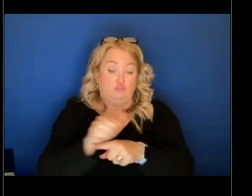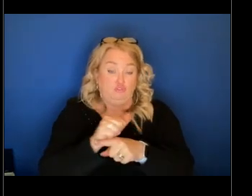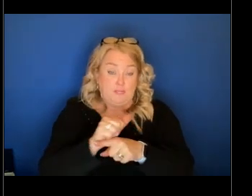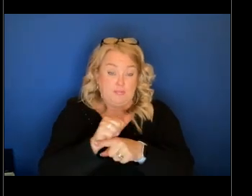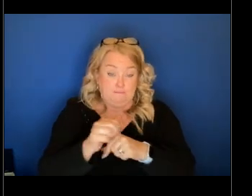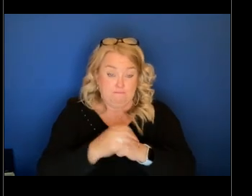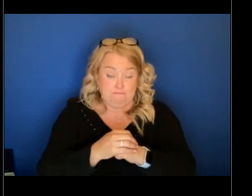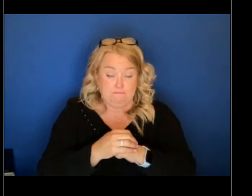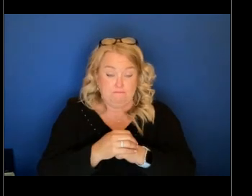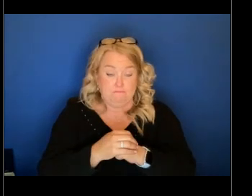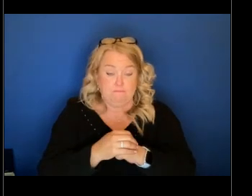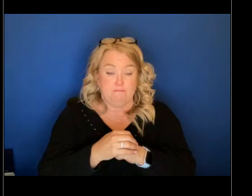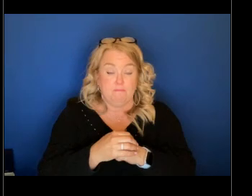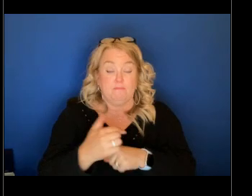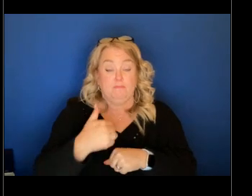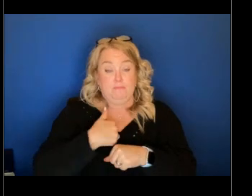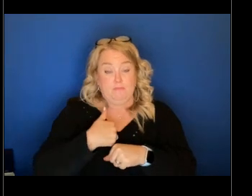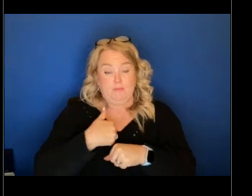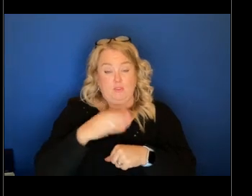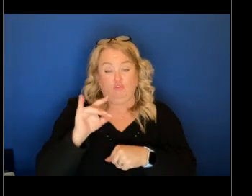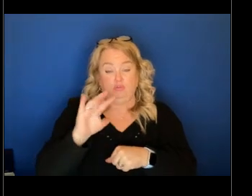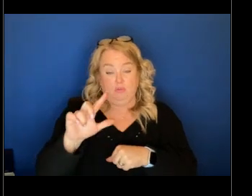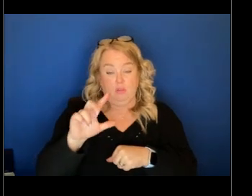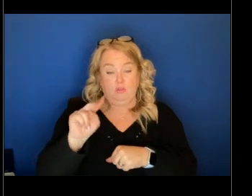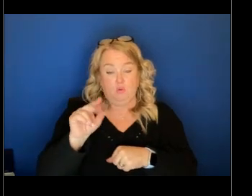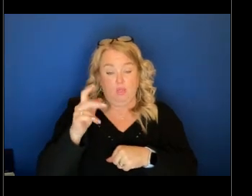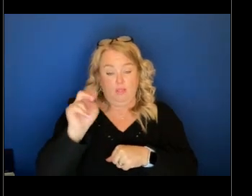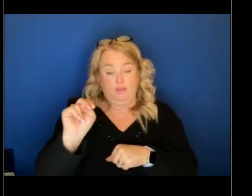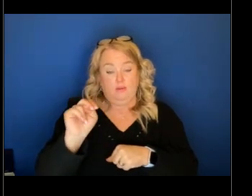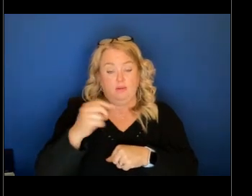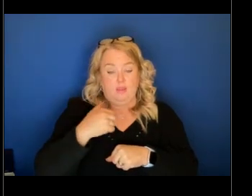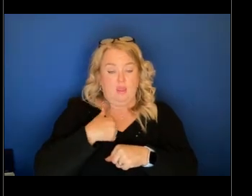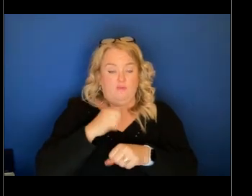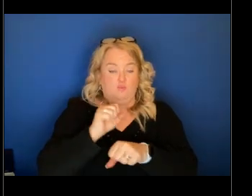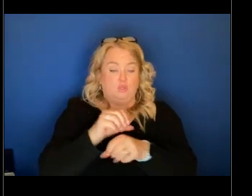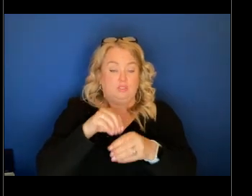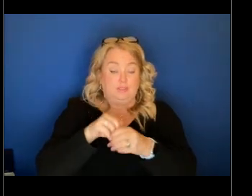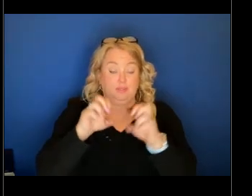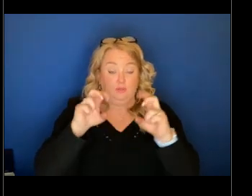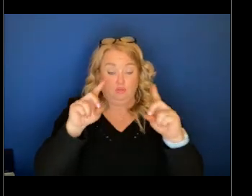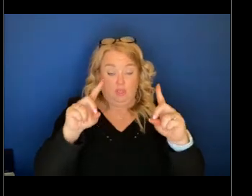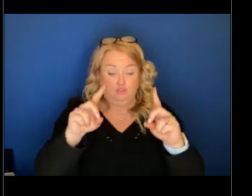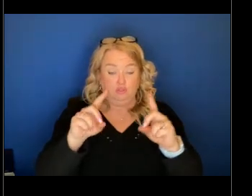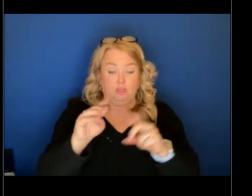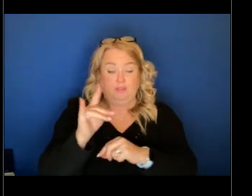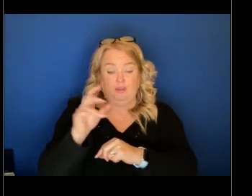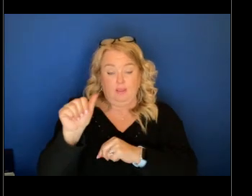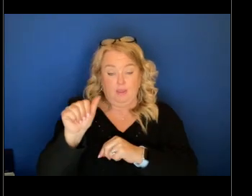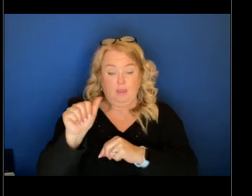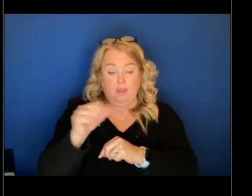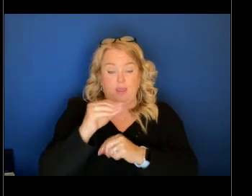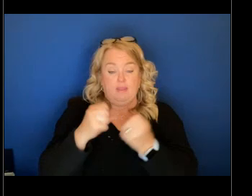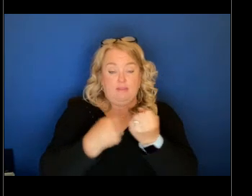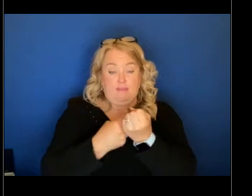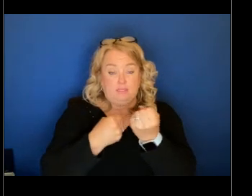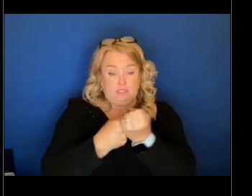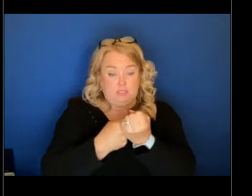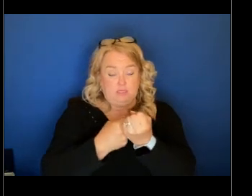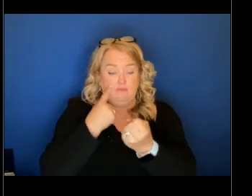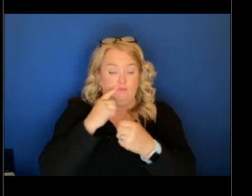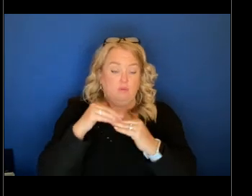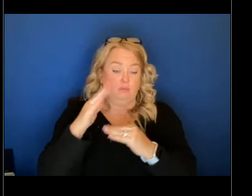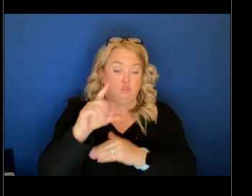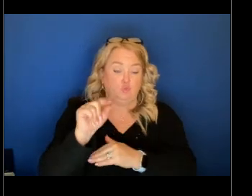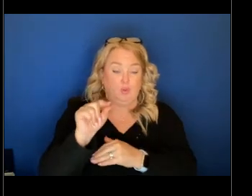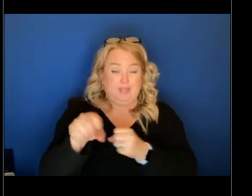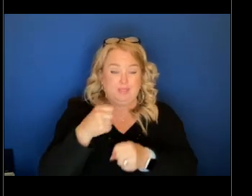training. And I'm Crystal Nolan, and I have worked in education, media, and advocacy for over 20